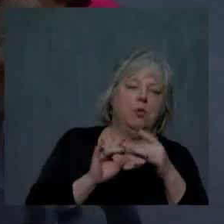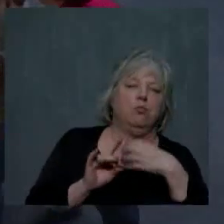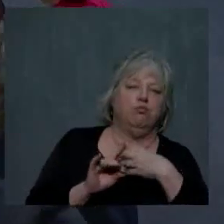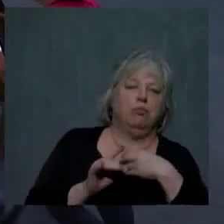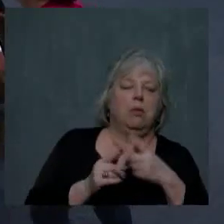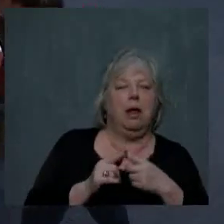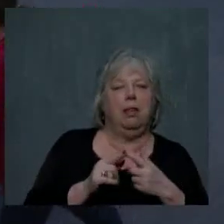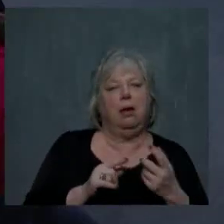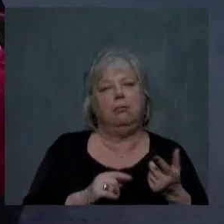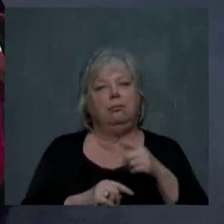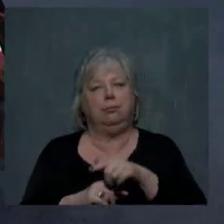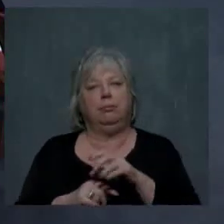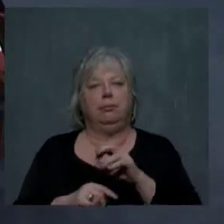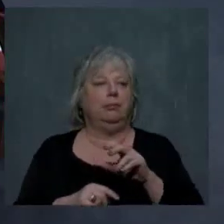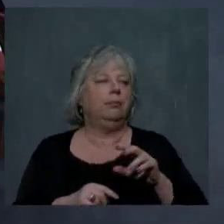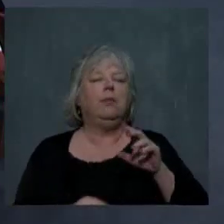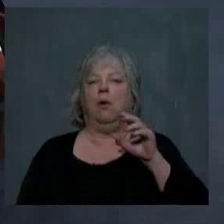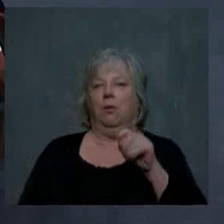Stephen Mann.